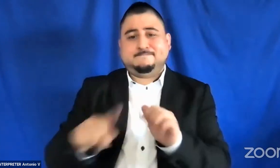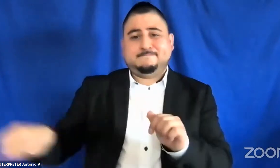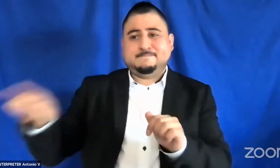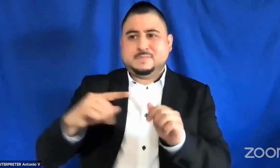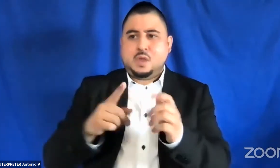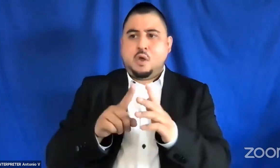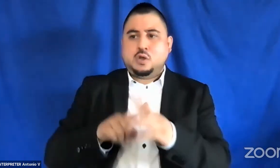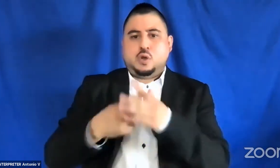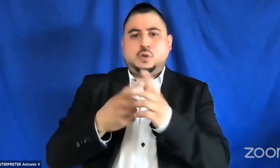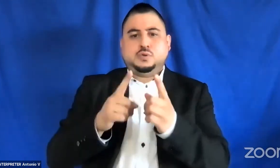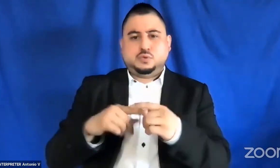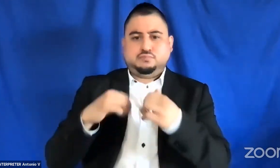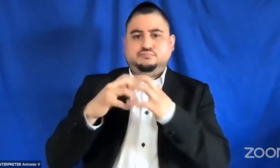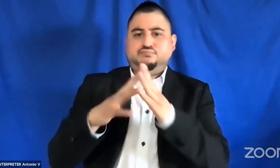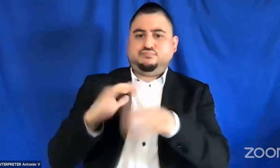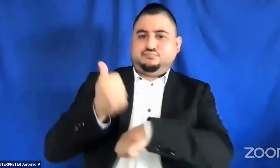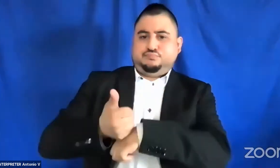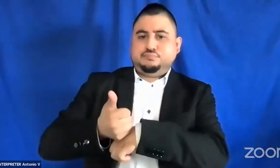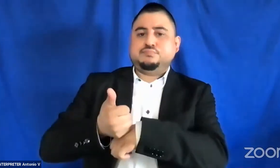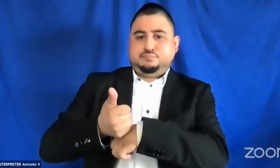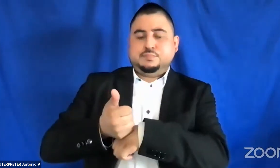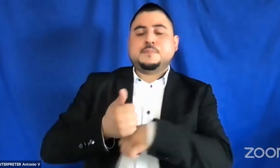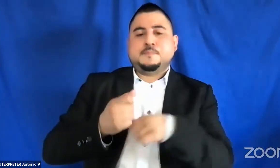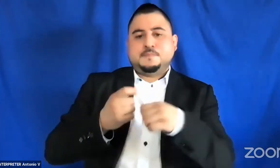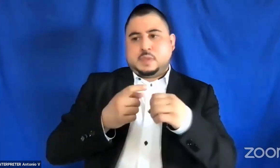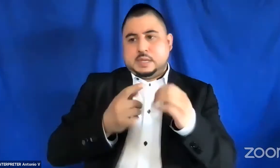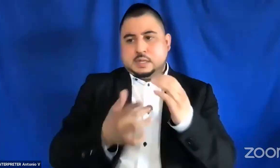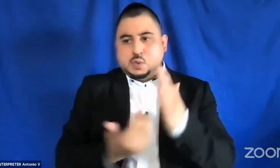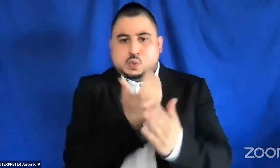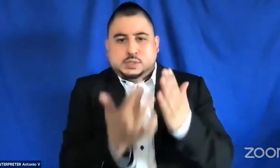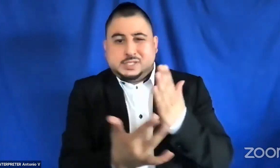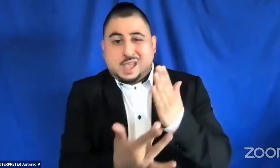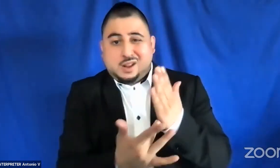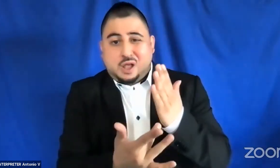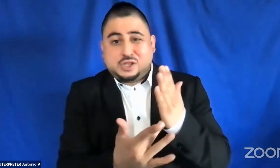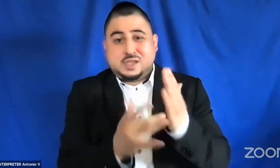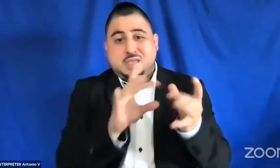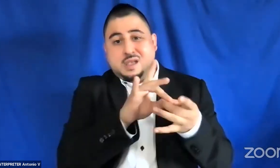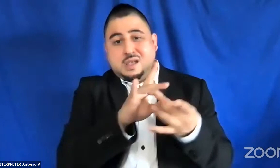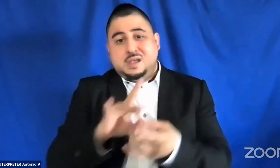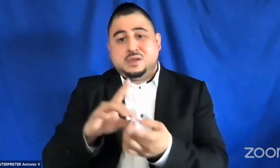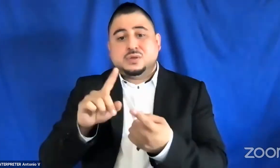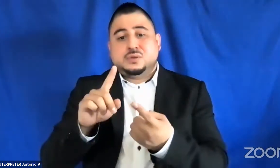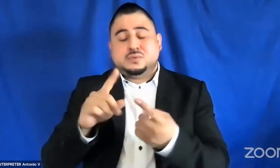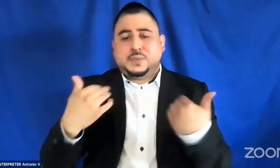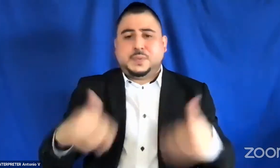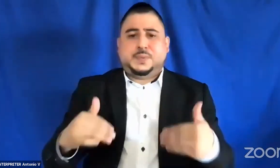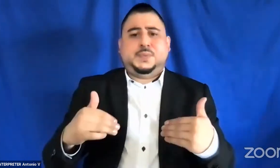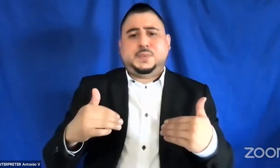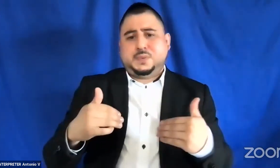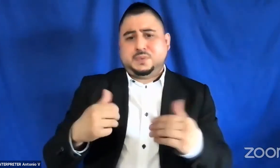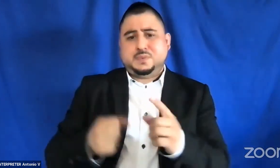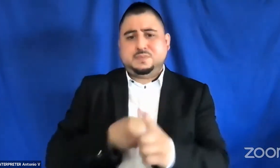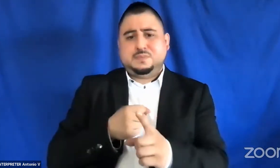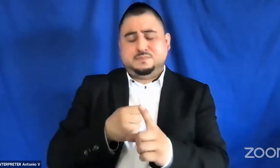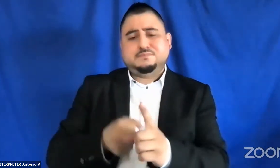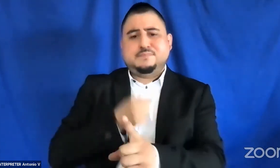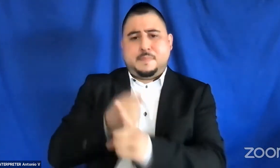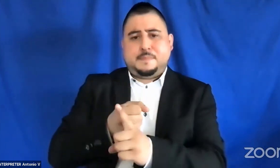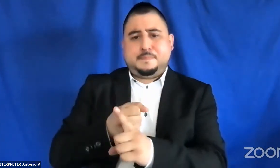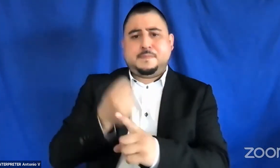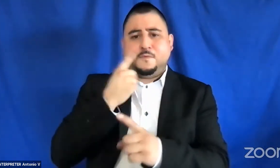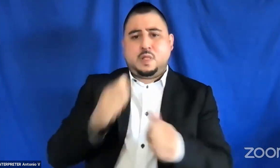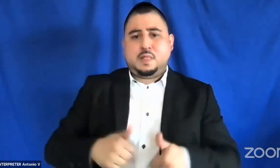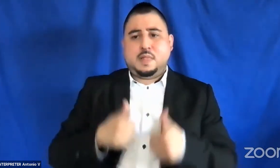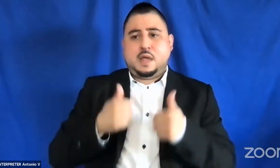deploying, contesting, and piloting technology that has tremendous implications for the